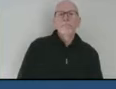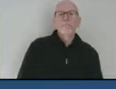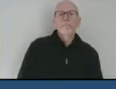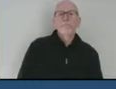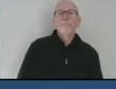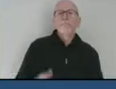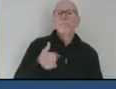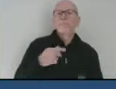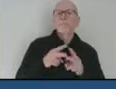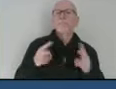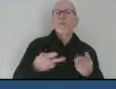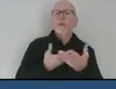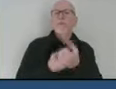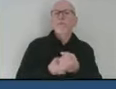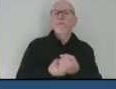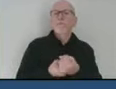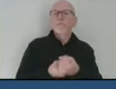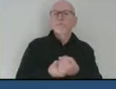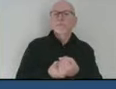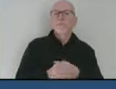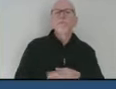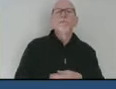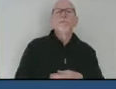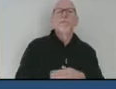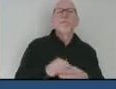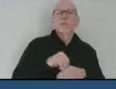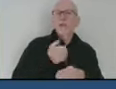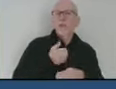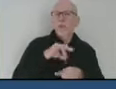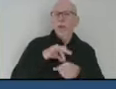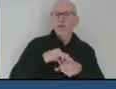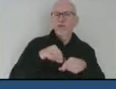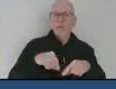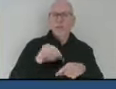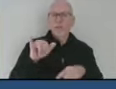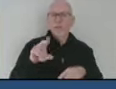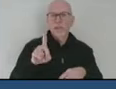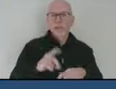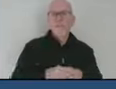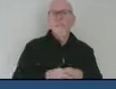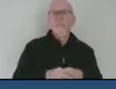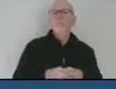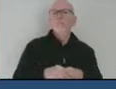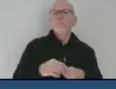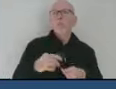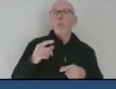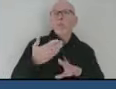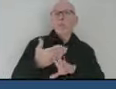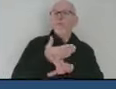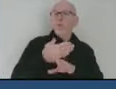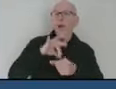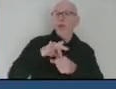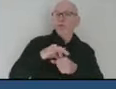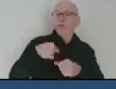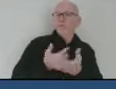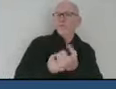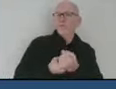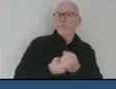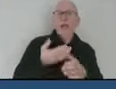I am very confident in our election here in the state of Indiana. I was going into it, and I am coming out of